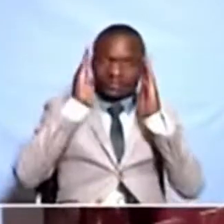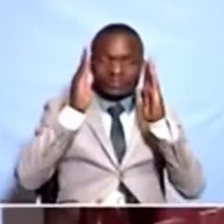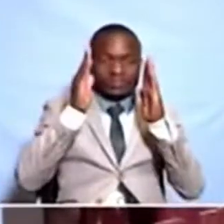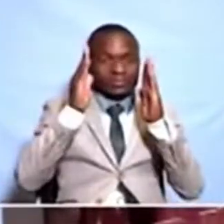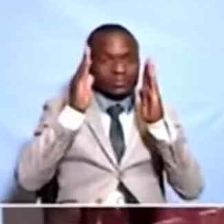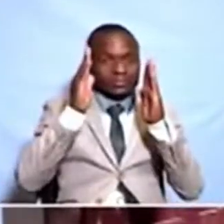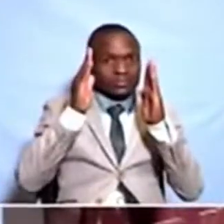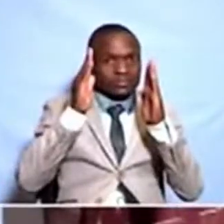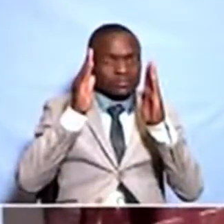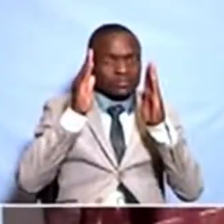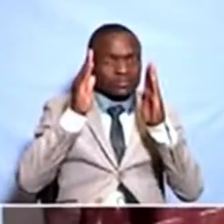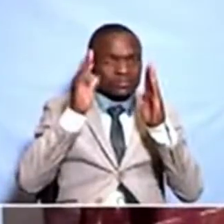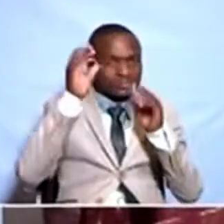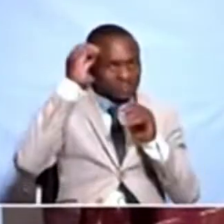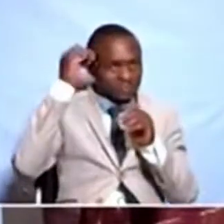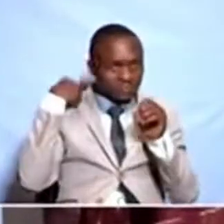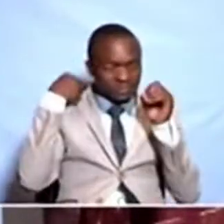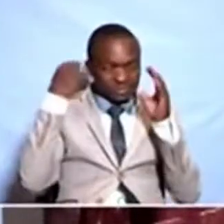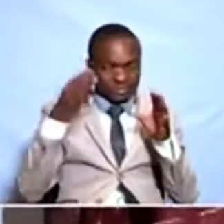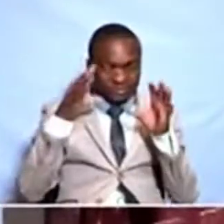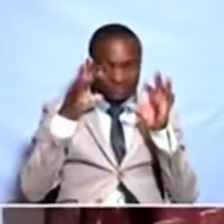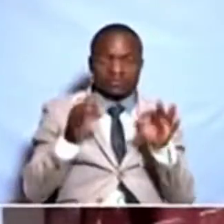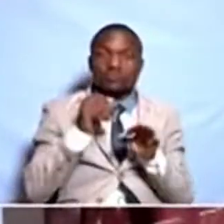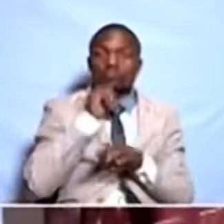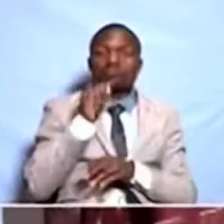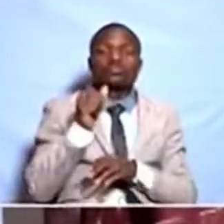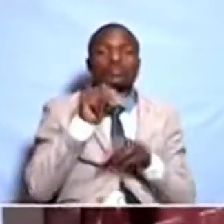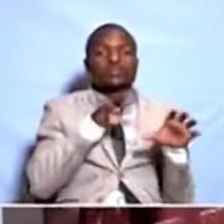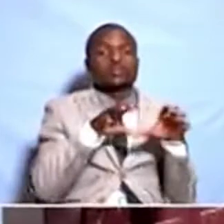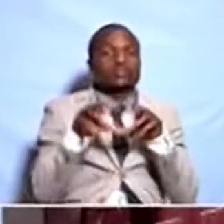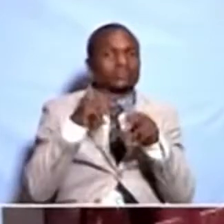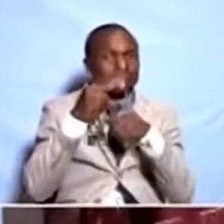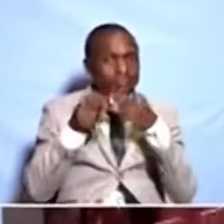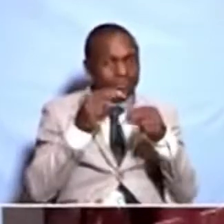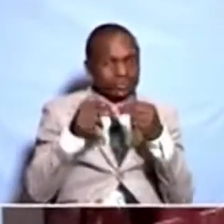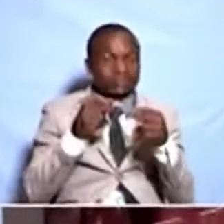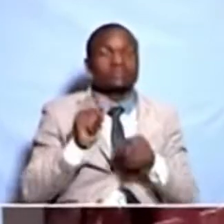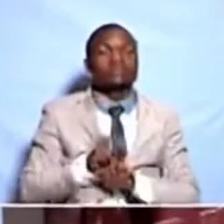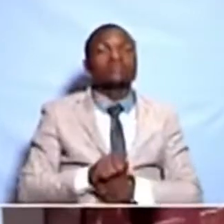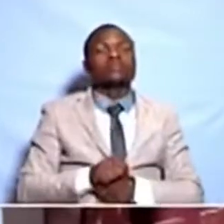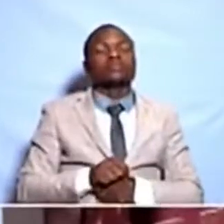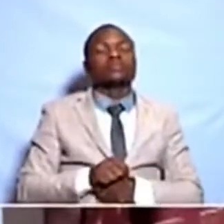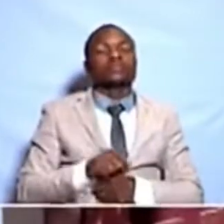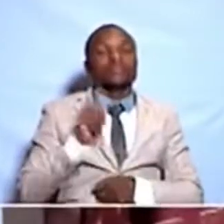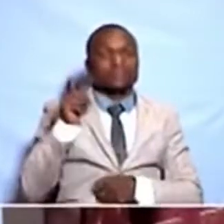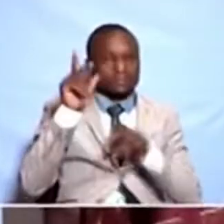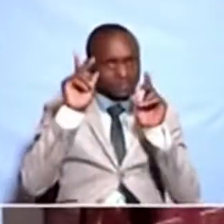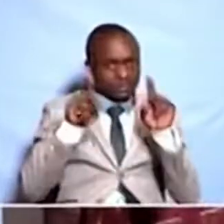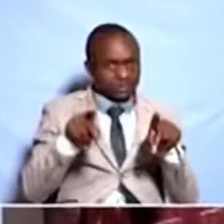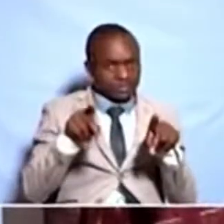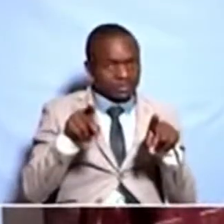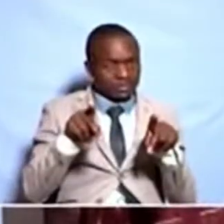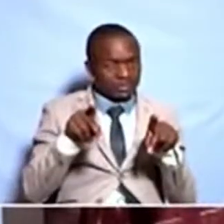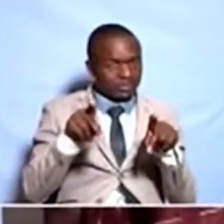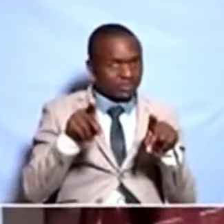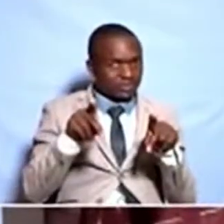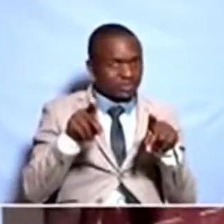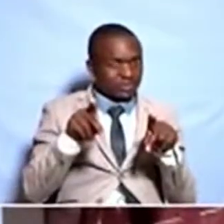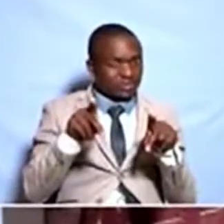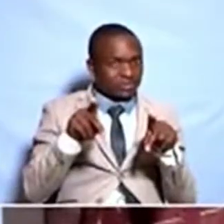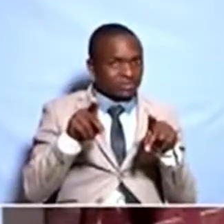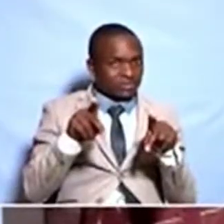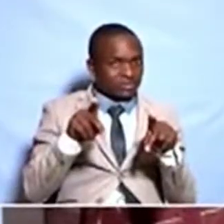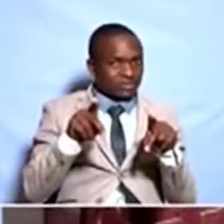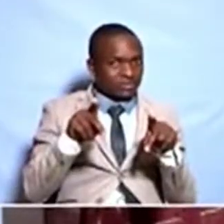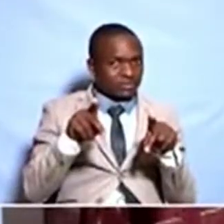licensing officer. And if that is not done, then it simply means that that person is